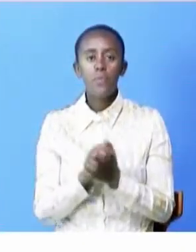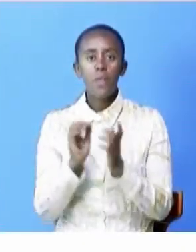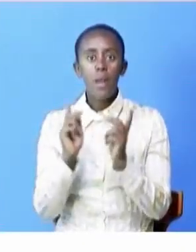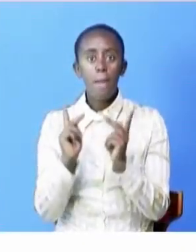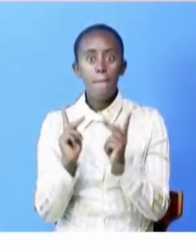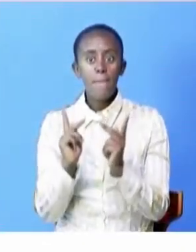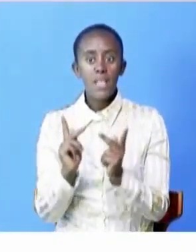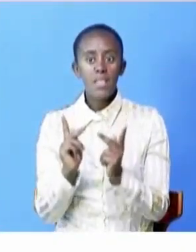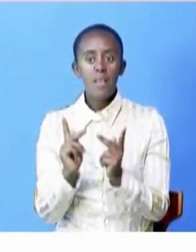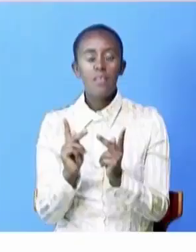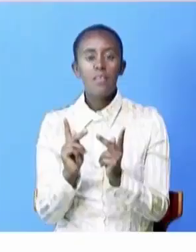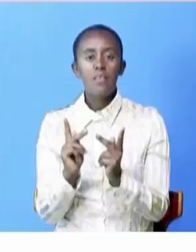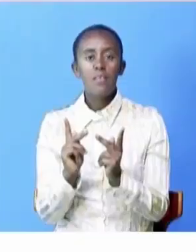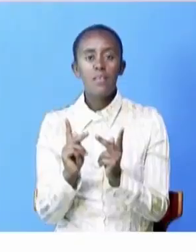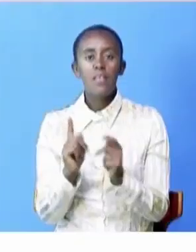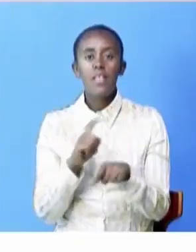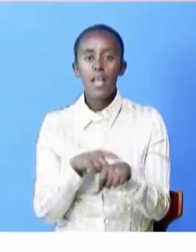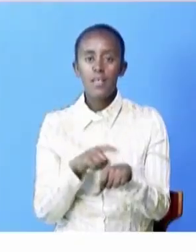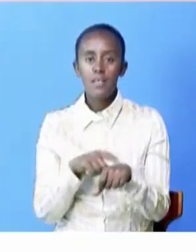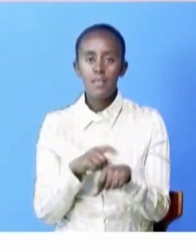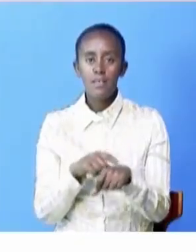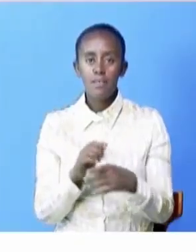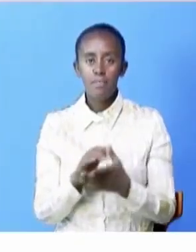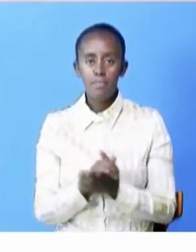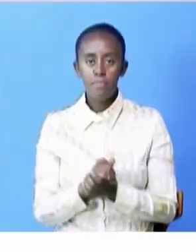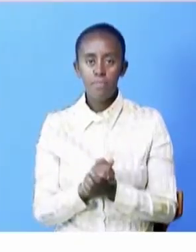present tense.